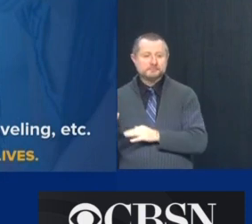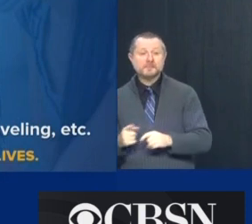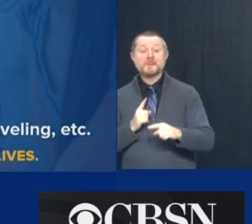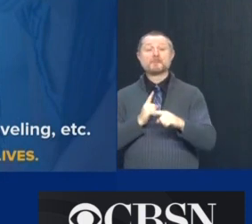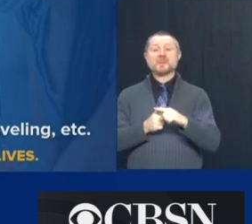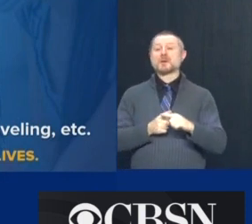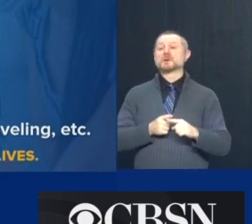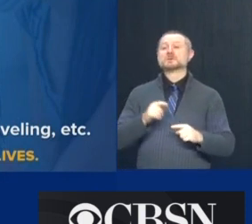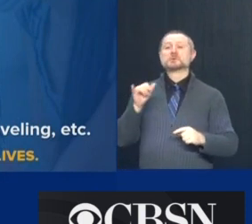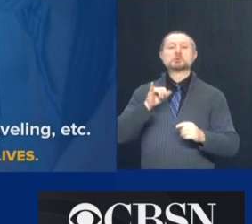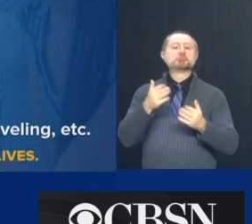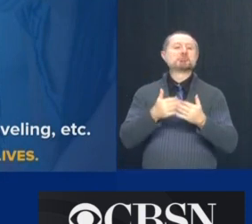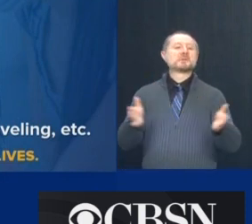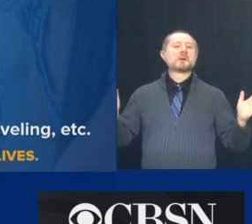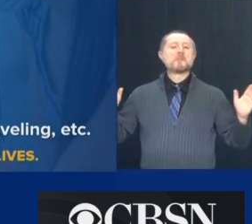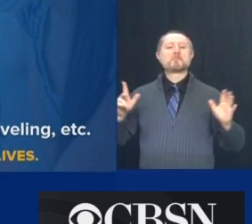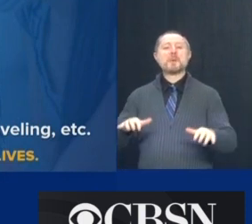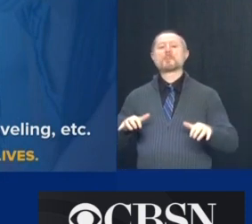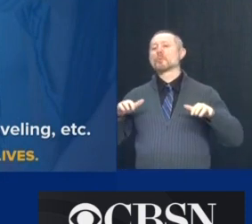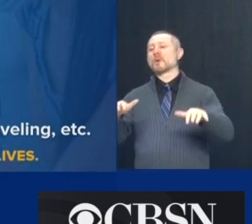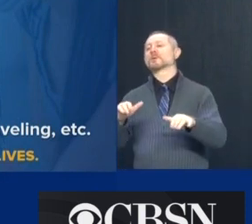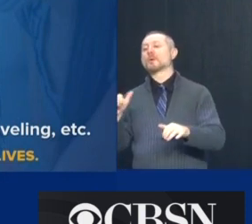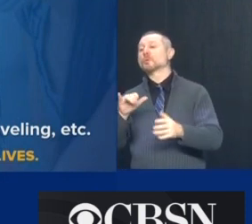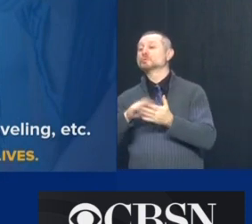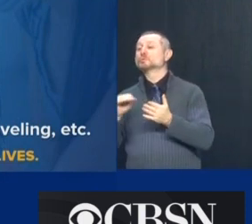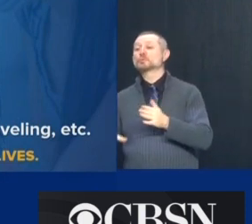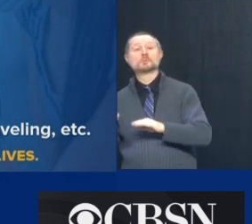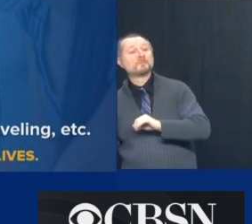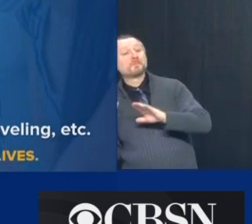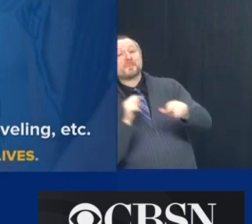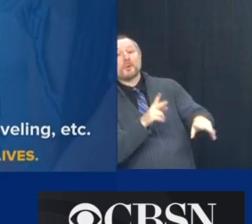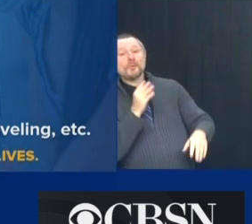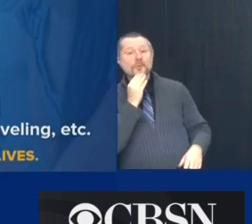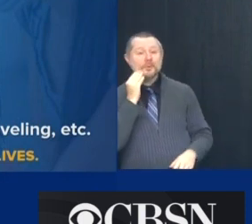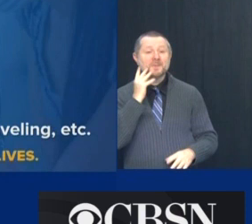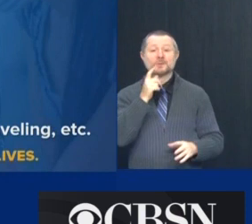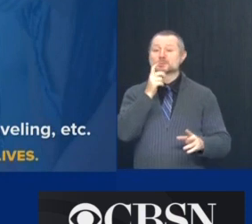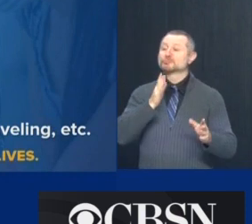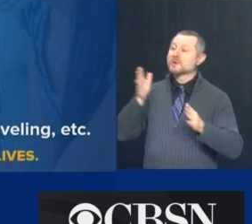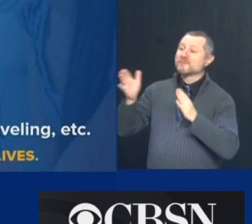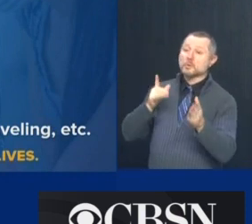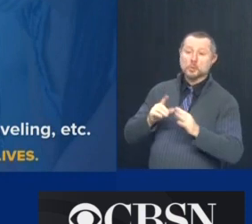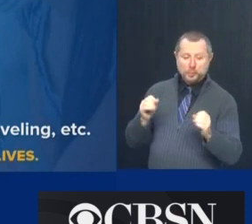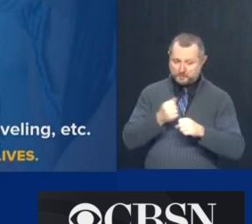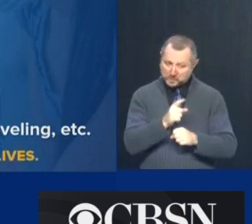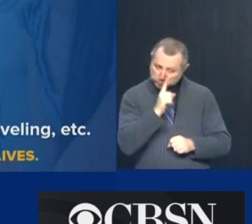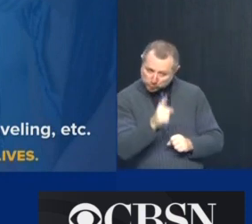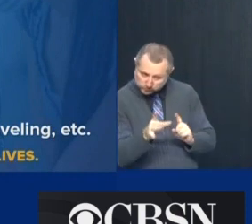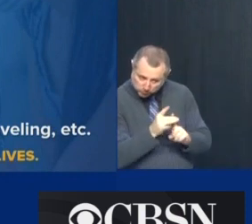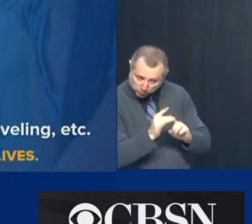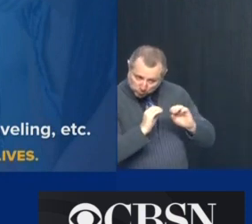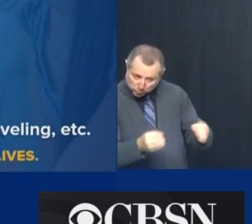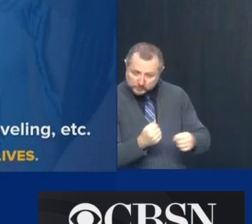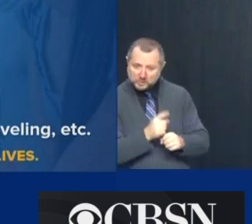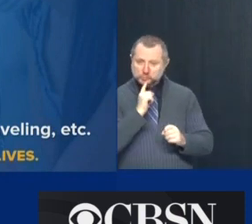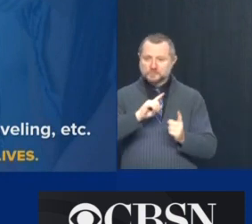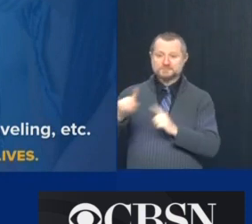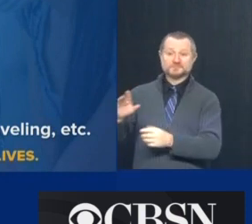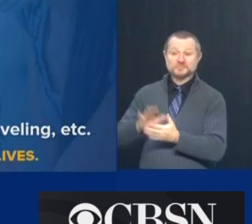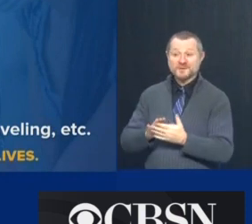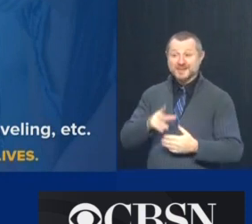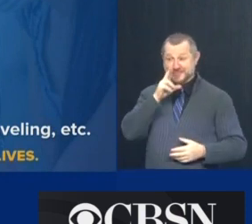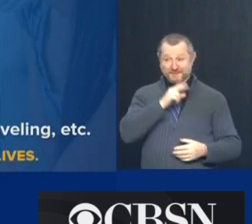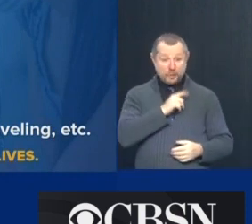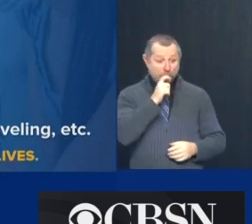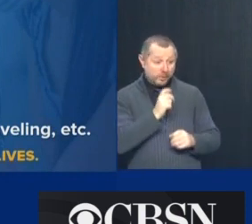general population of students who come home. They want to make sure they're not infected. People just went to Thanksgiving. They get a cough. They want to